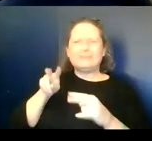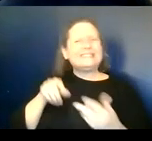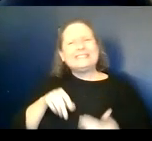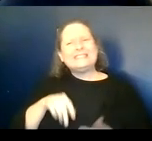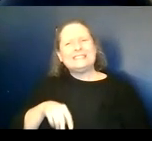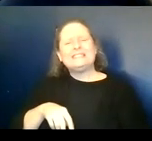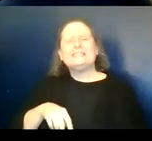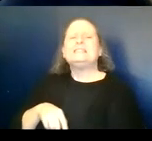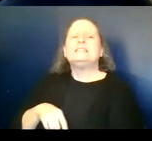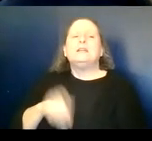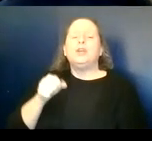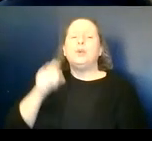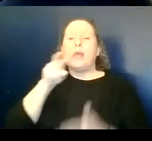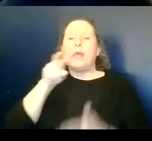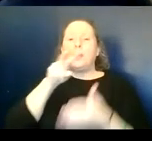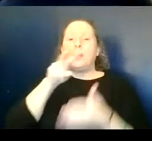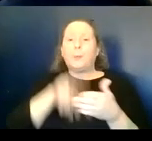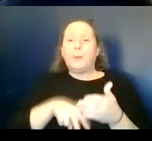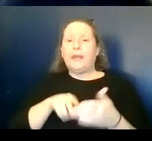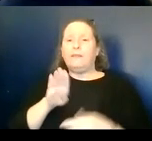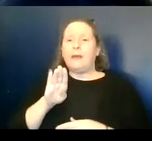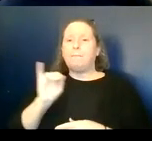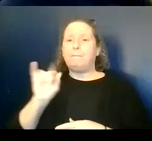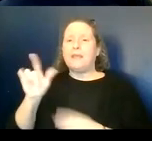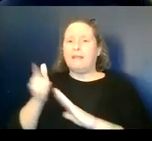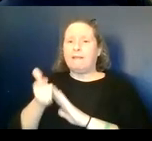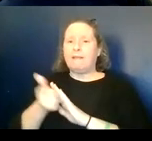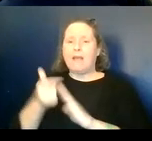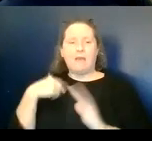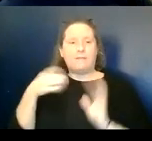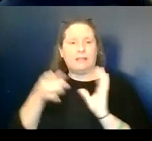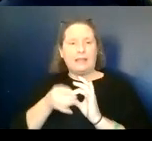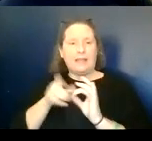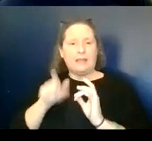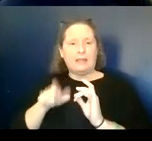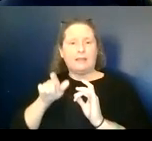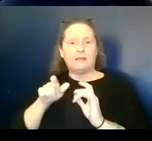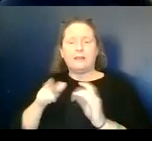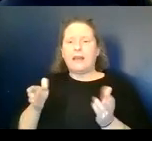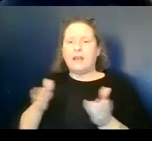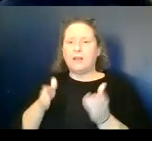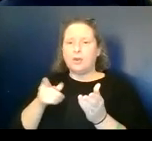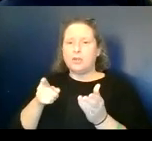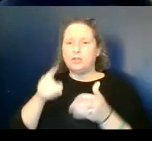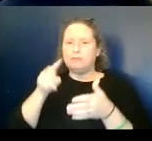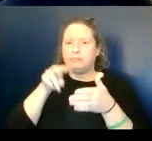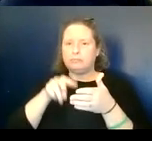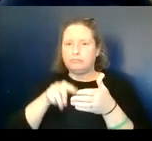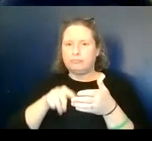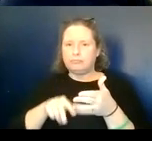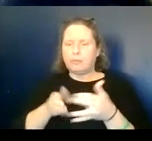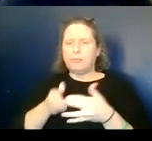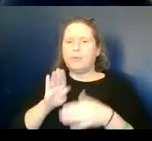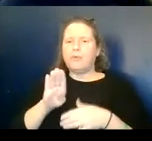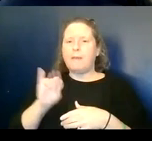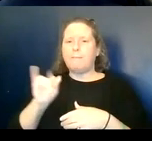can view the bill. There is a link here, so I will encourage you, excuse me, to look through that. There's